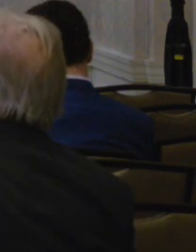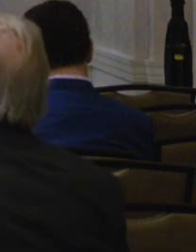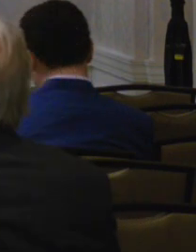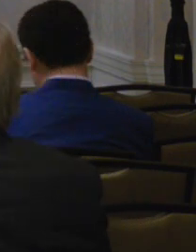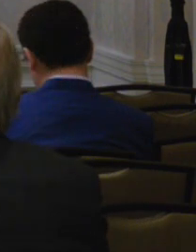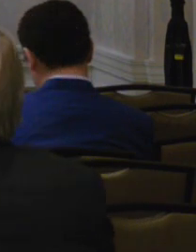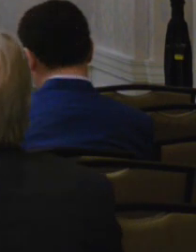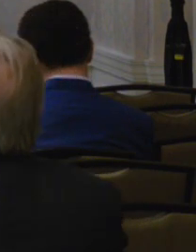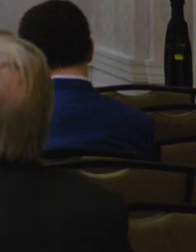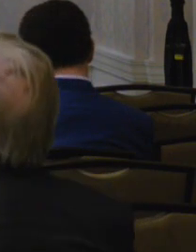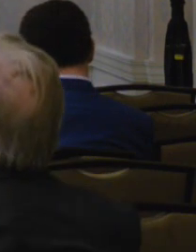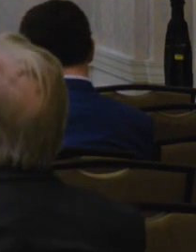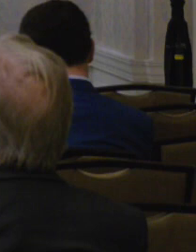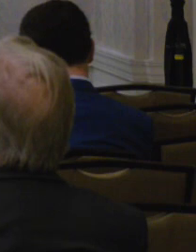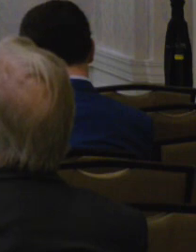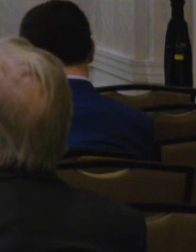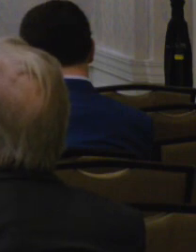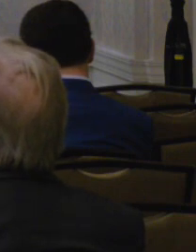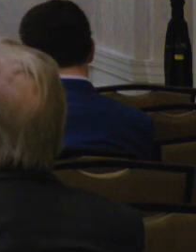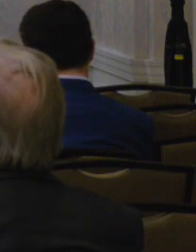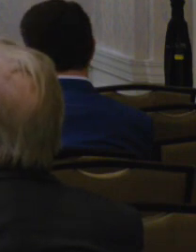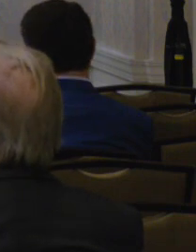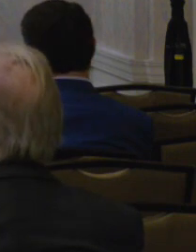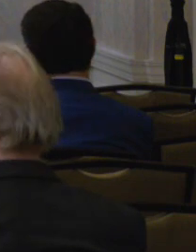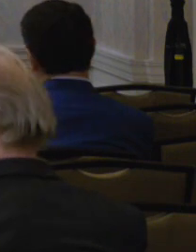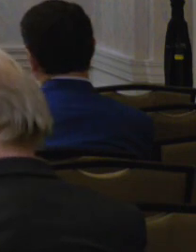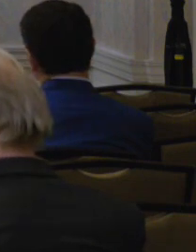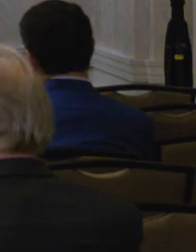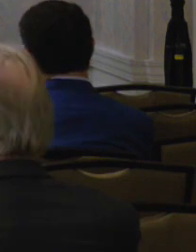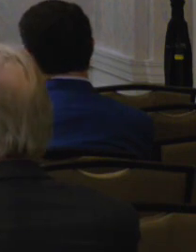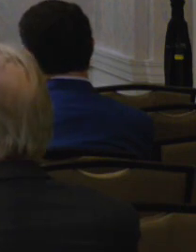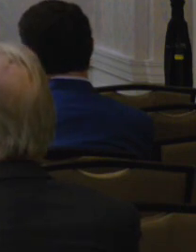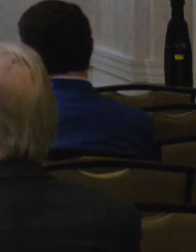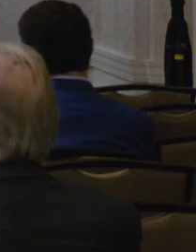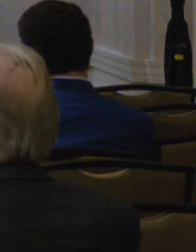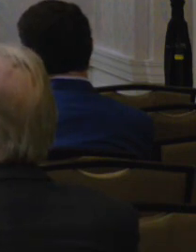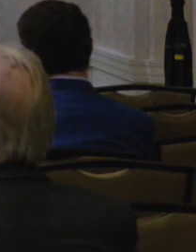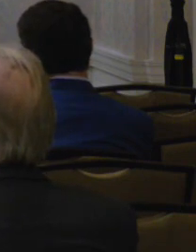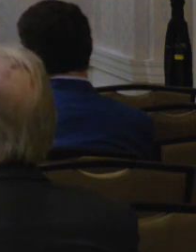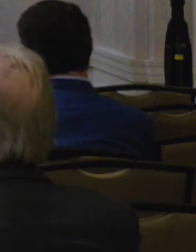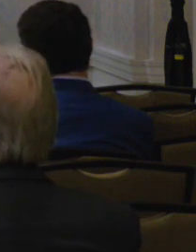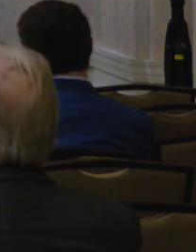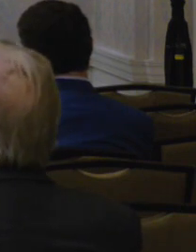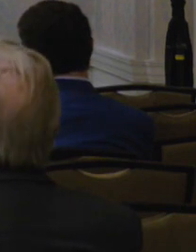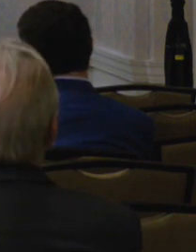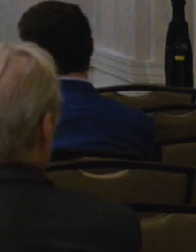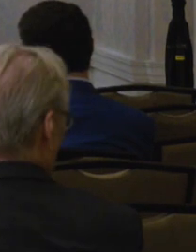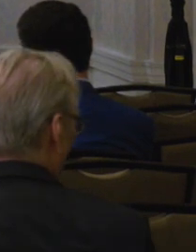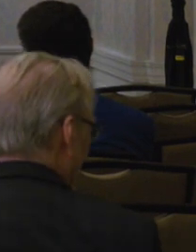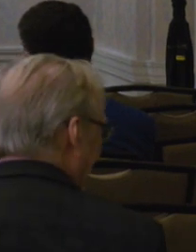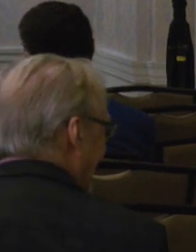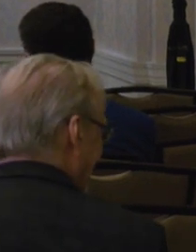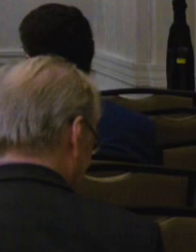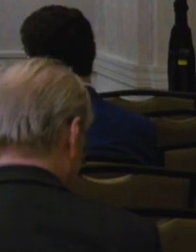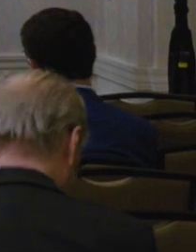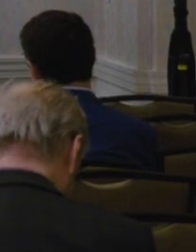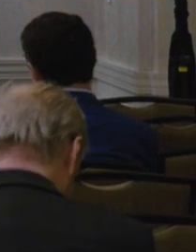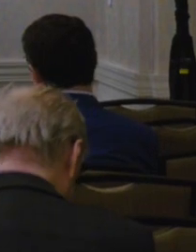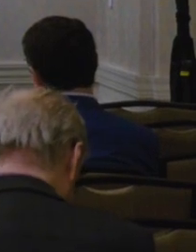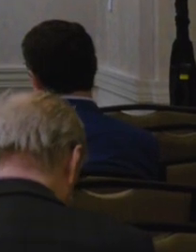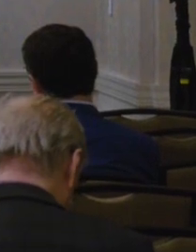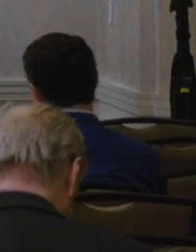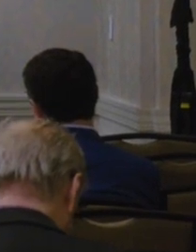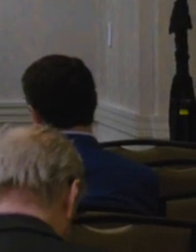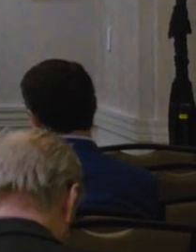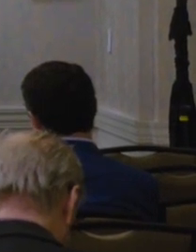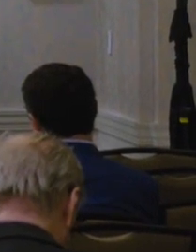of. VVOB is an international organization with over 40 years of experience in strengthening the quality of education